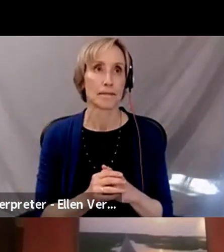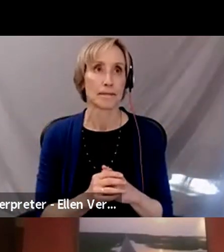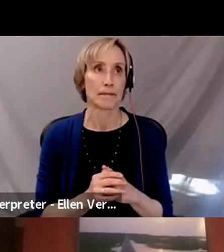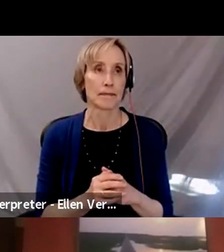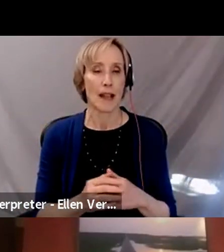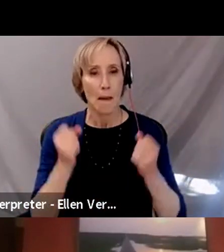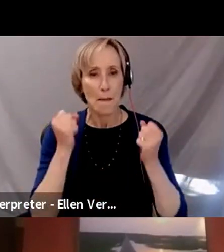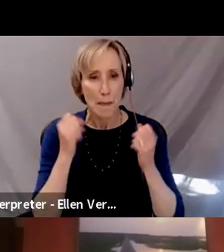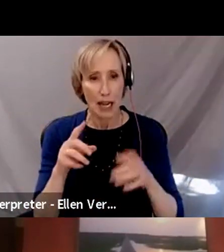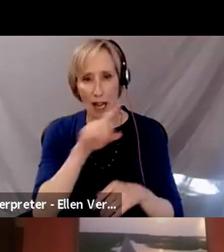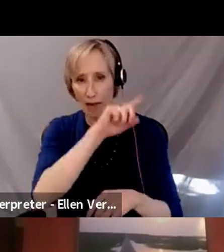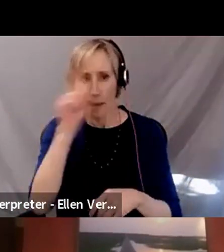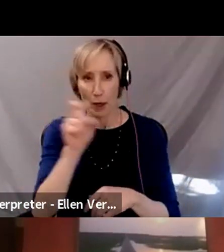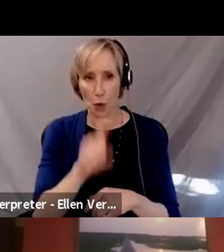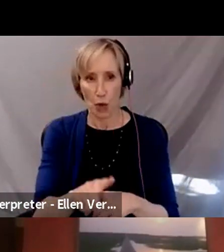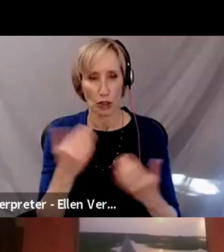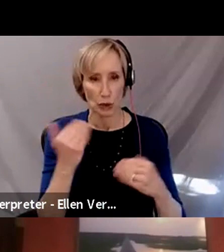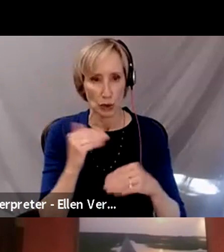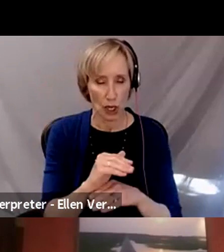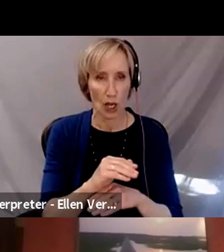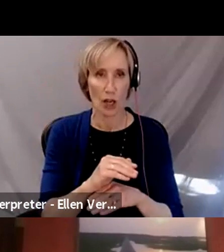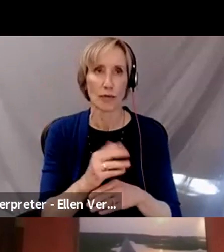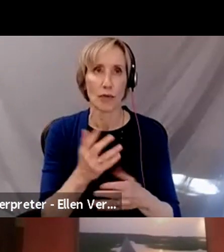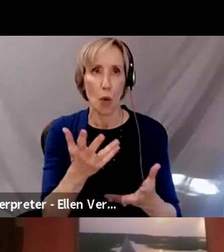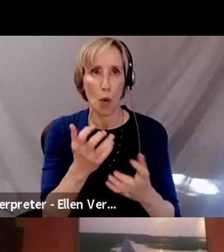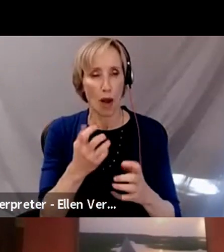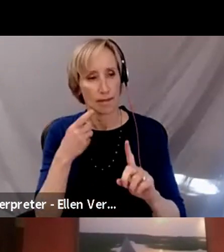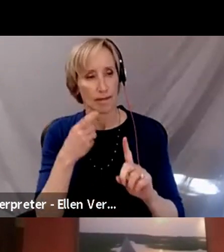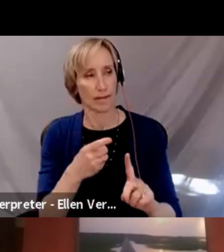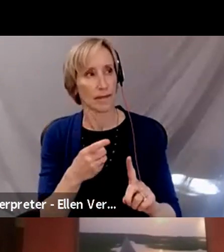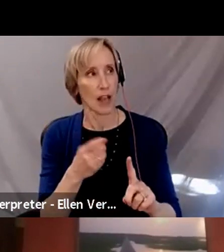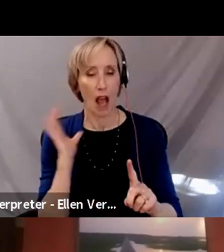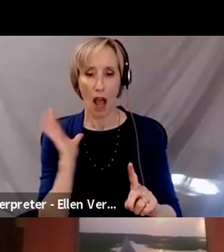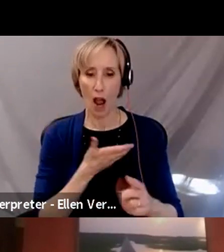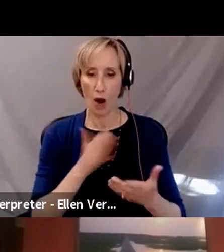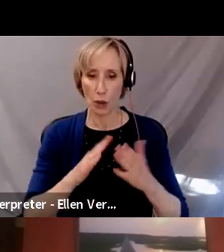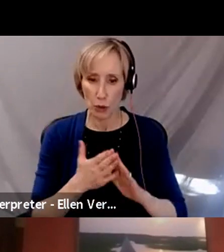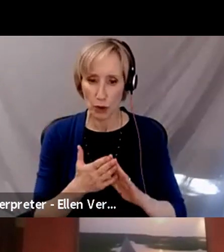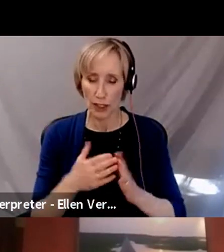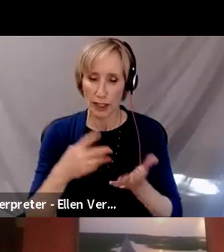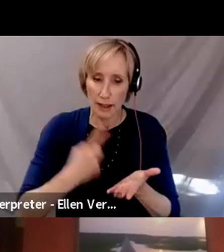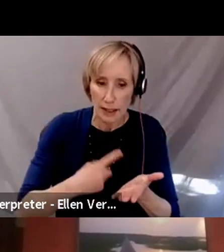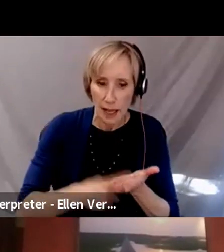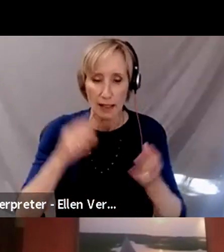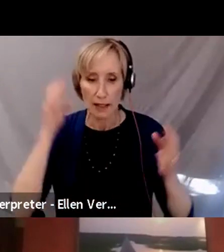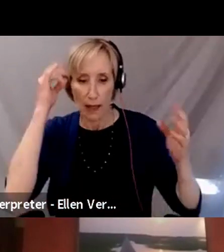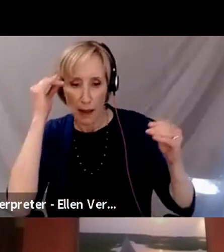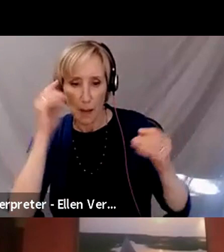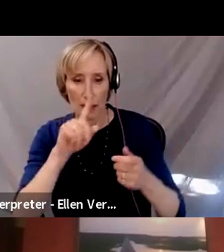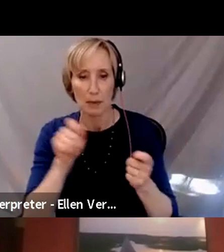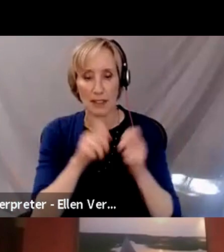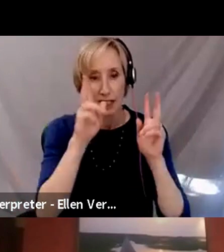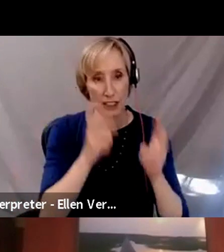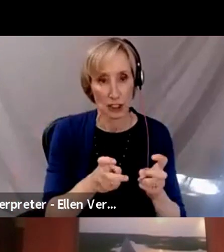and responses about how our community addresses certain issues. Of course, each panelist is speaking from their